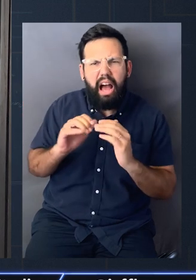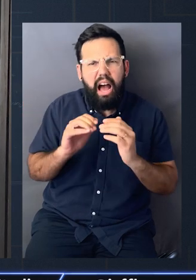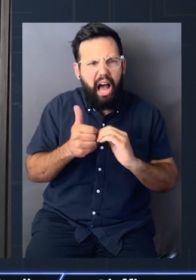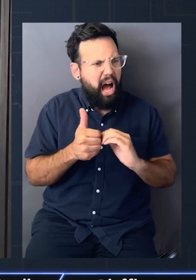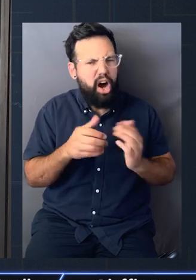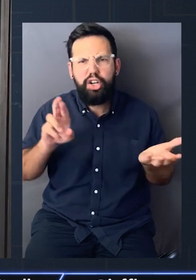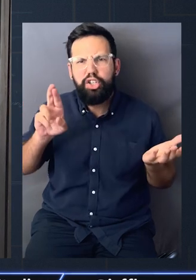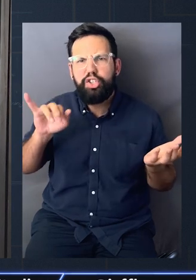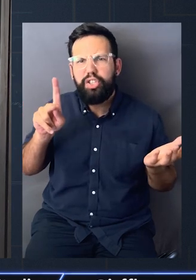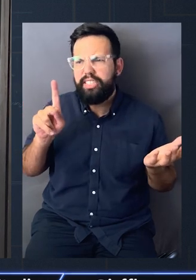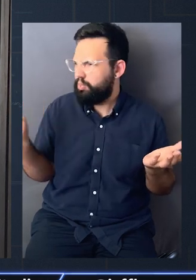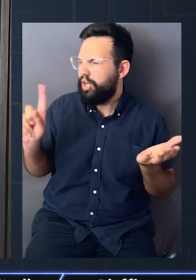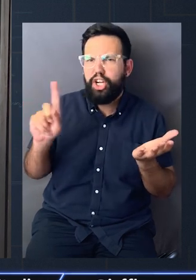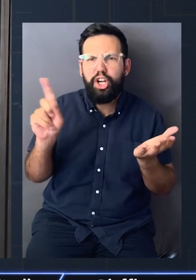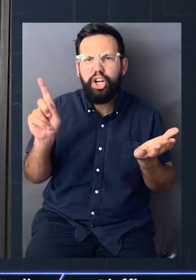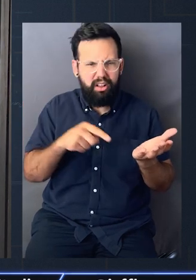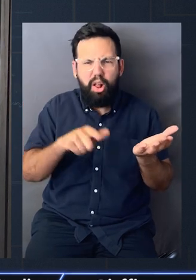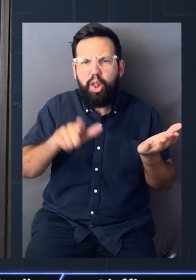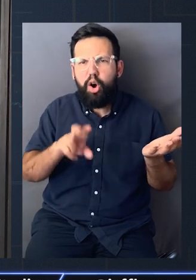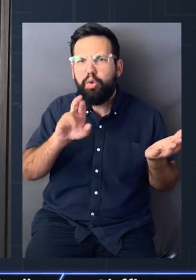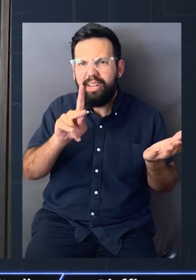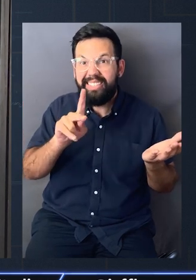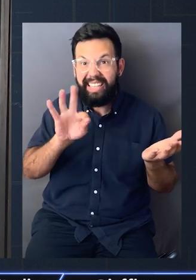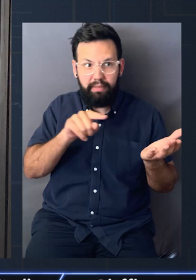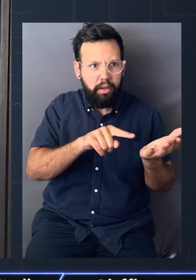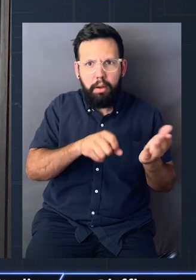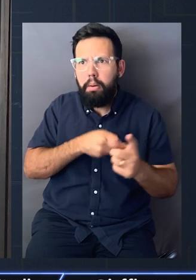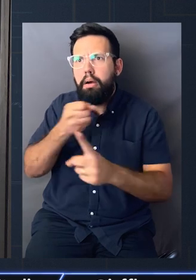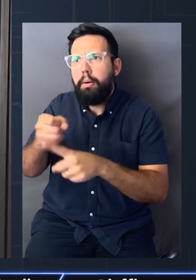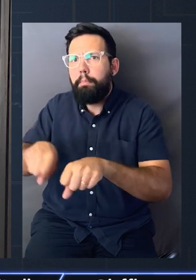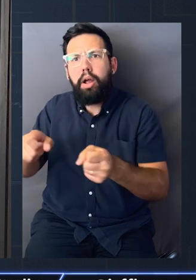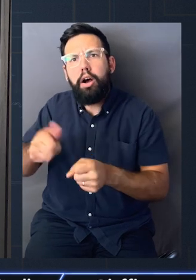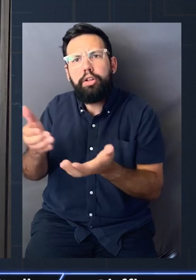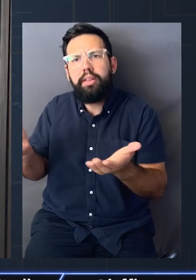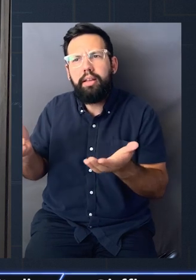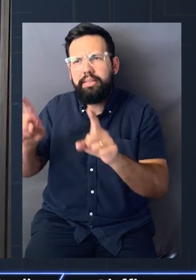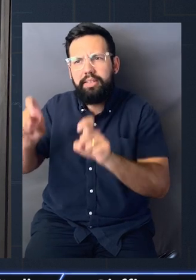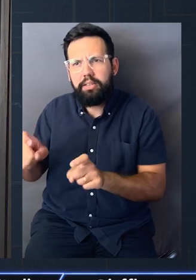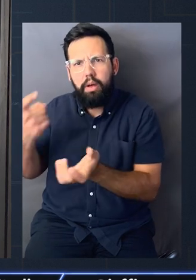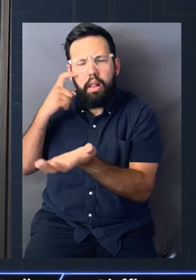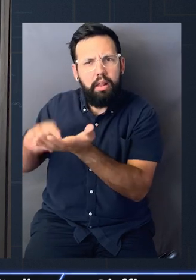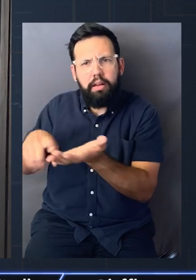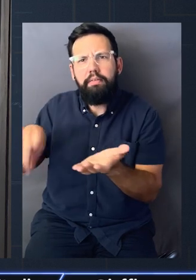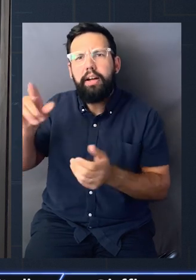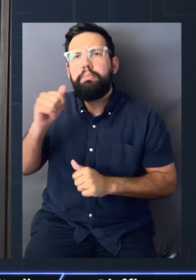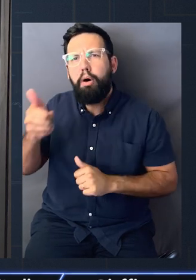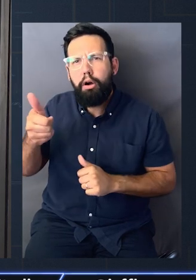one line. If the unlikely event this breaks something else, our test will find it tomorrow. Really no risk at